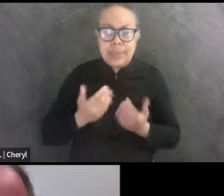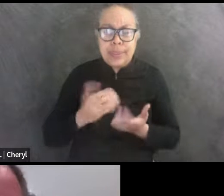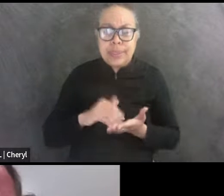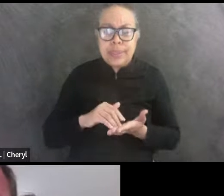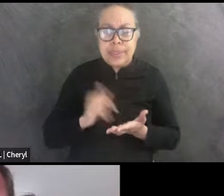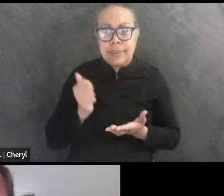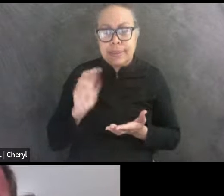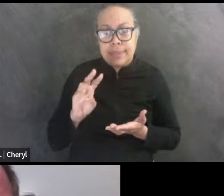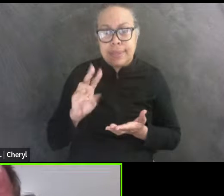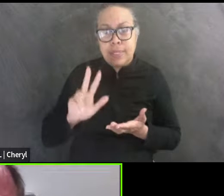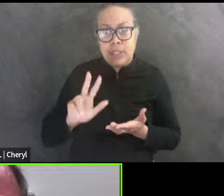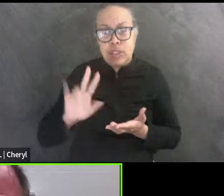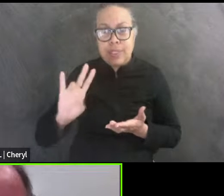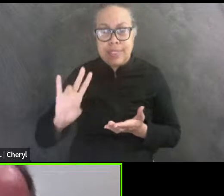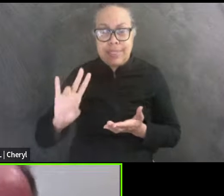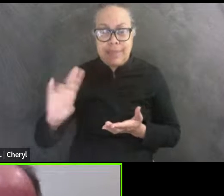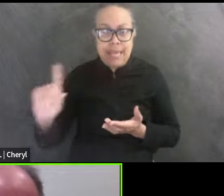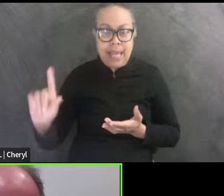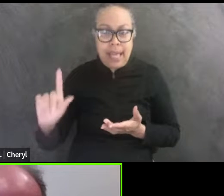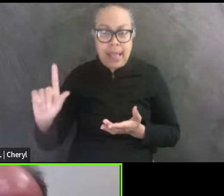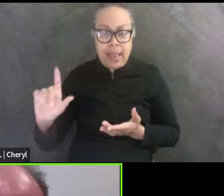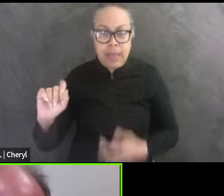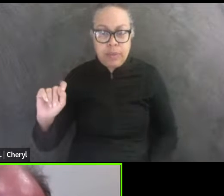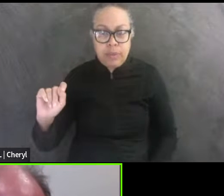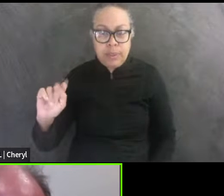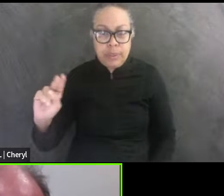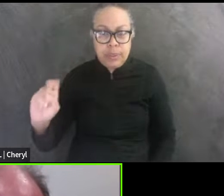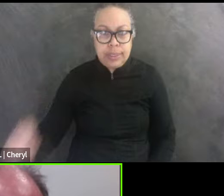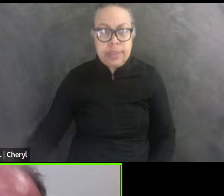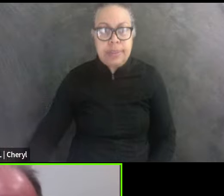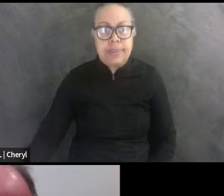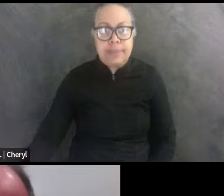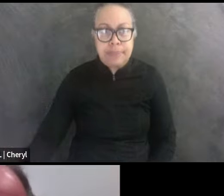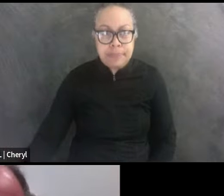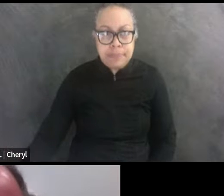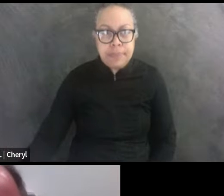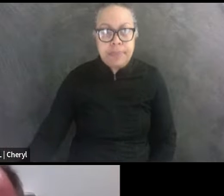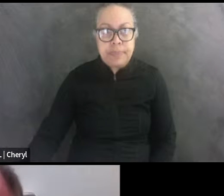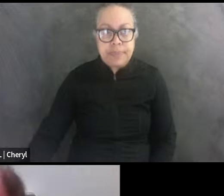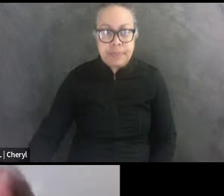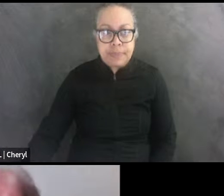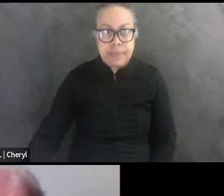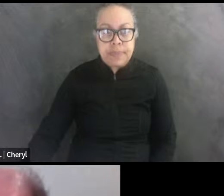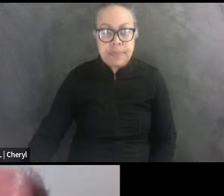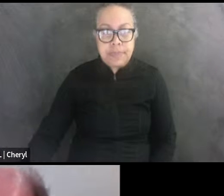1637 L Street. 1637. 1637 L Street, Northeast. And you also see my screen here?